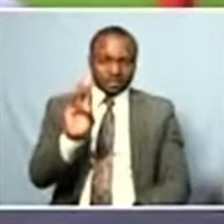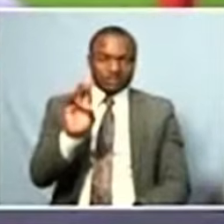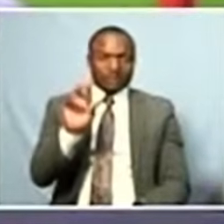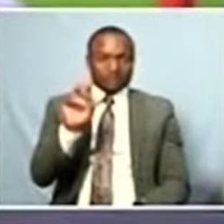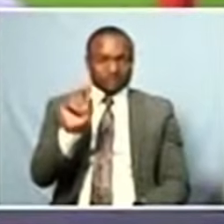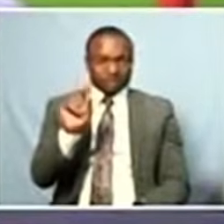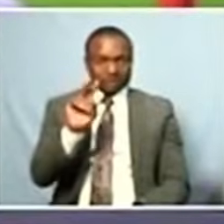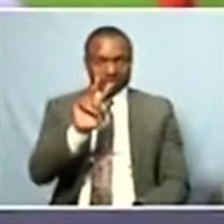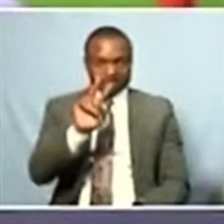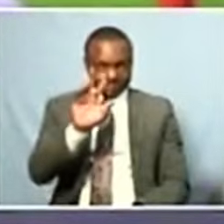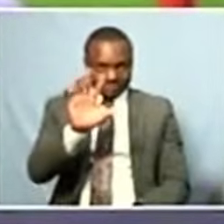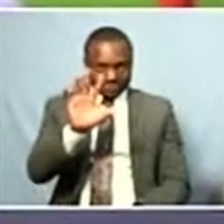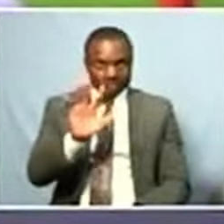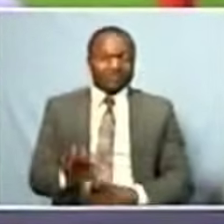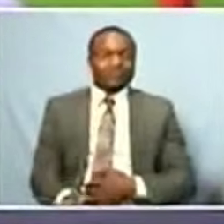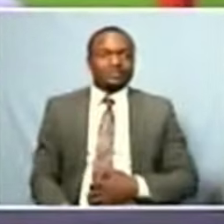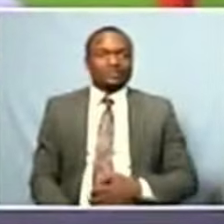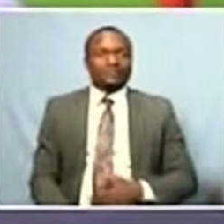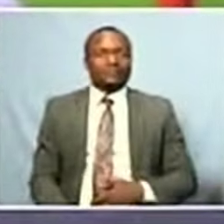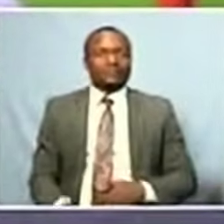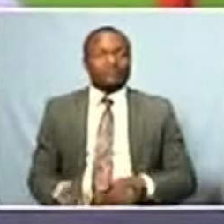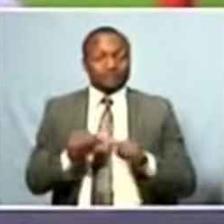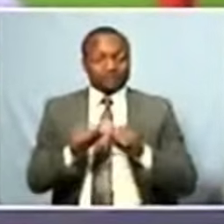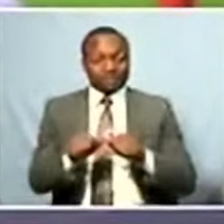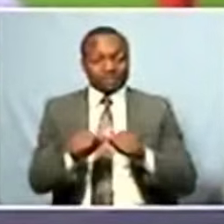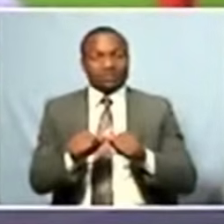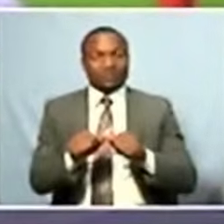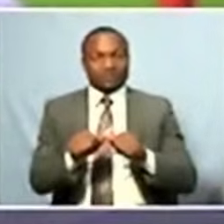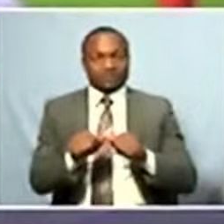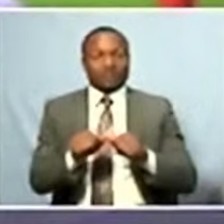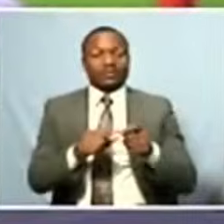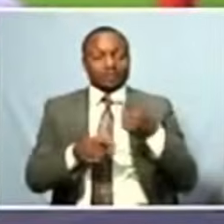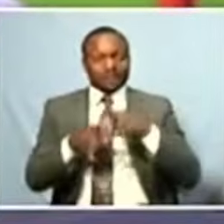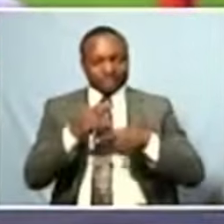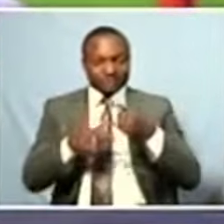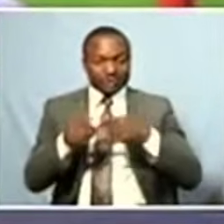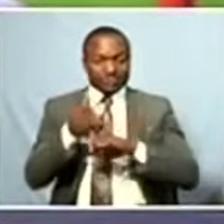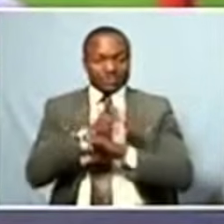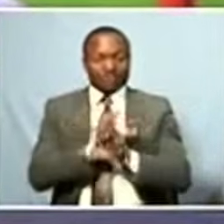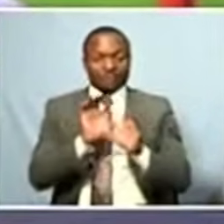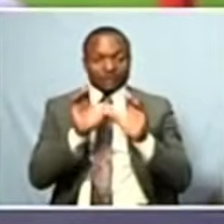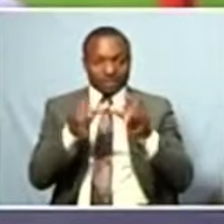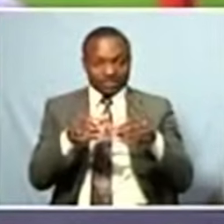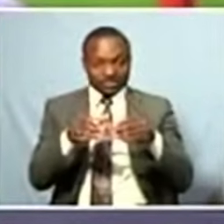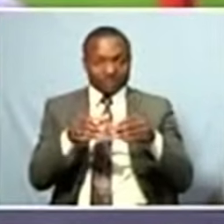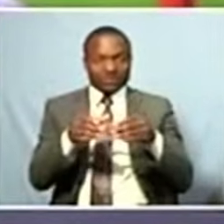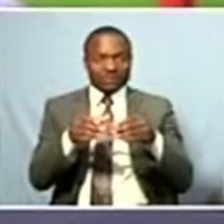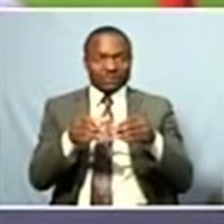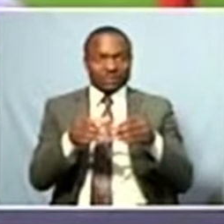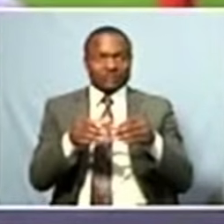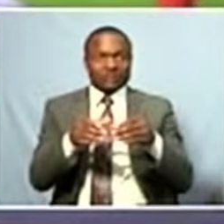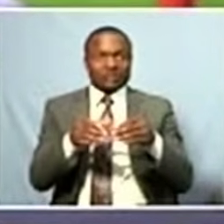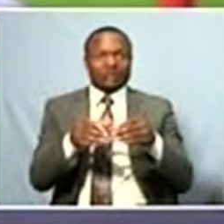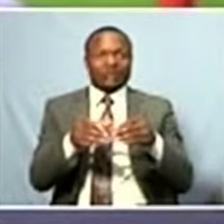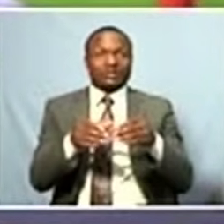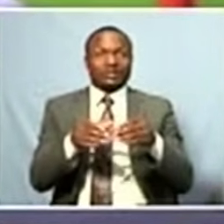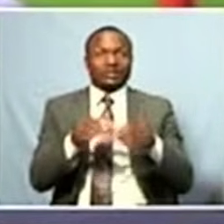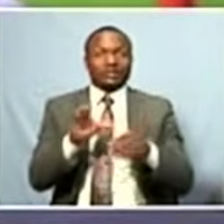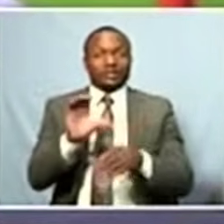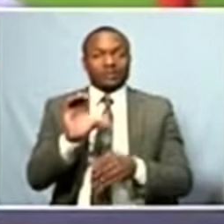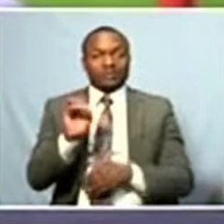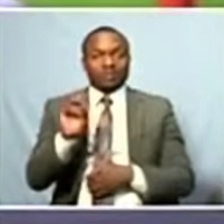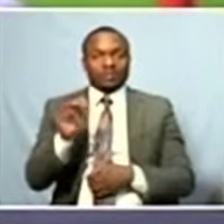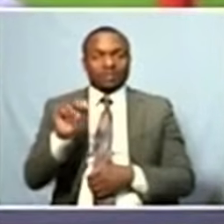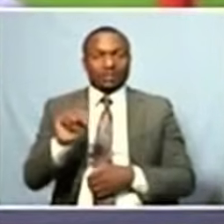of 2025. And still to make a submission before the committee is the Common Grounds Network.